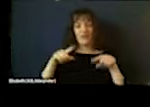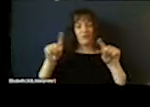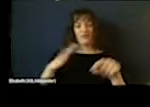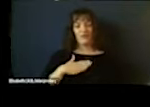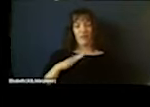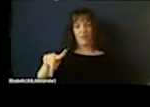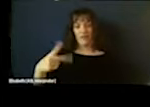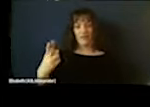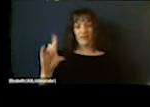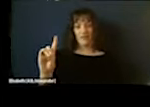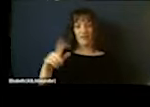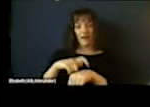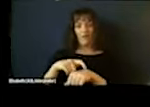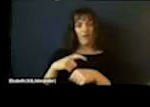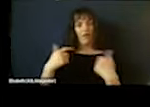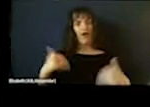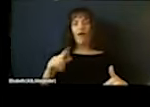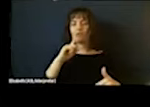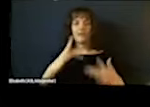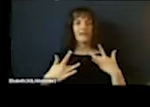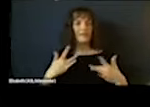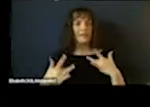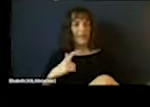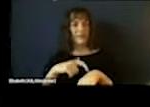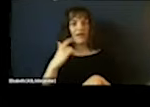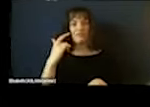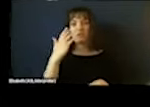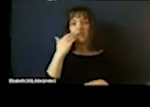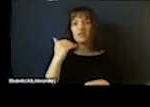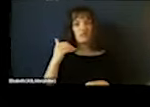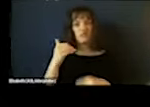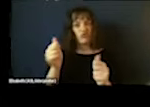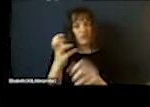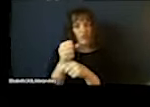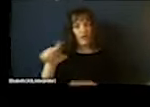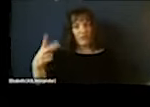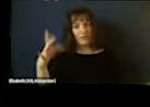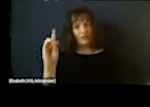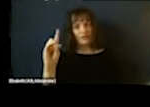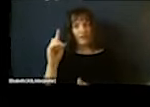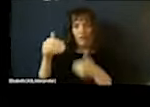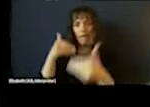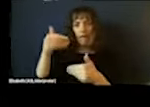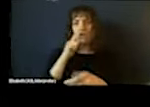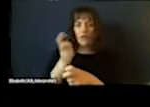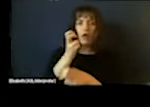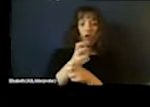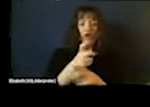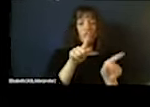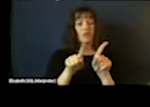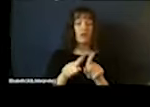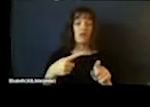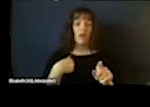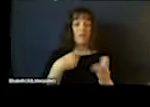because, yeah, partially because PhD process is really hard. And also partially because my financial state was not that good